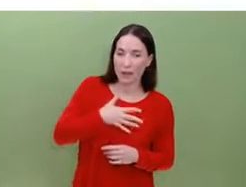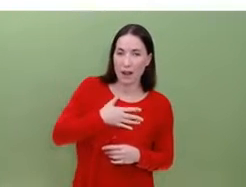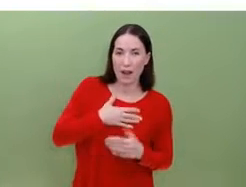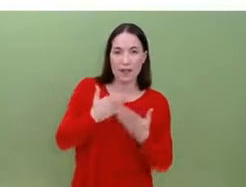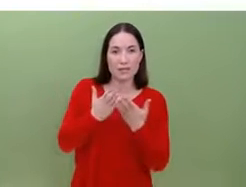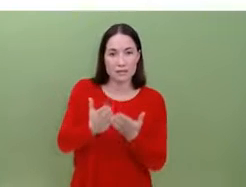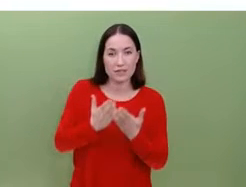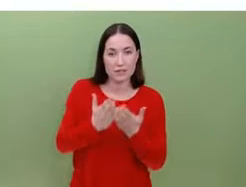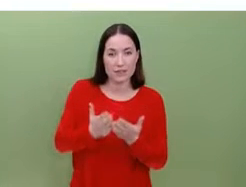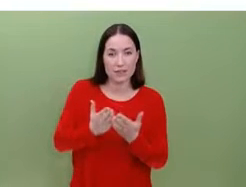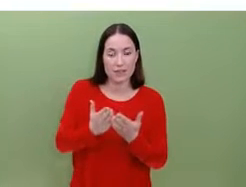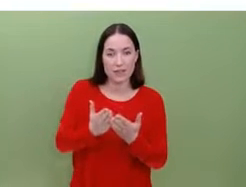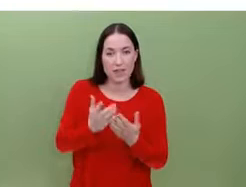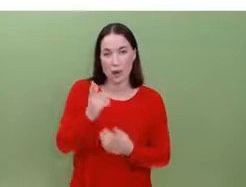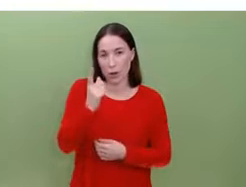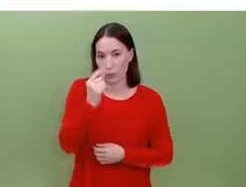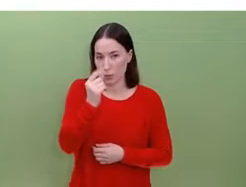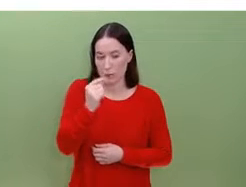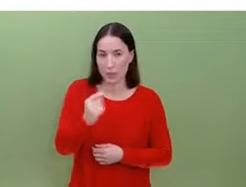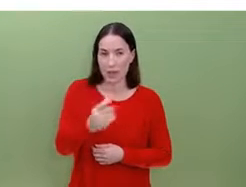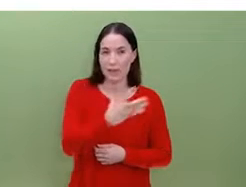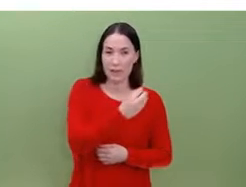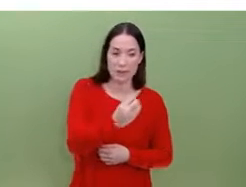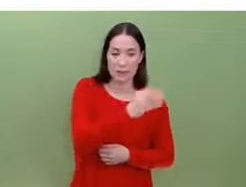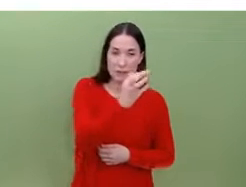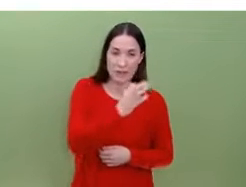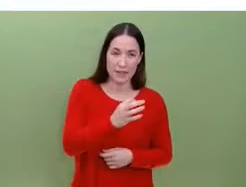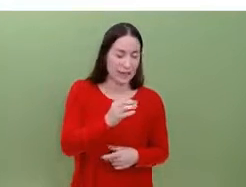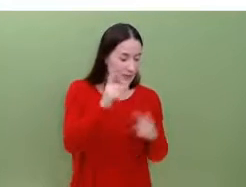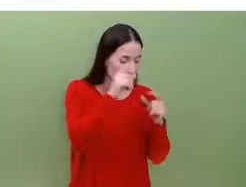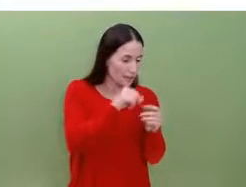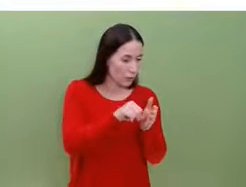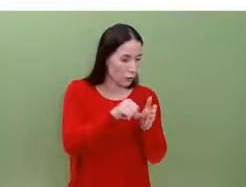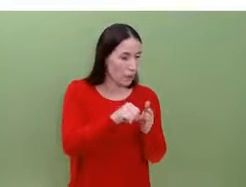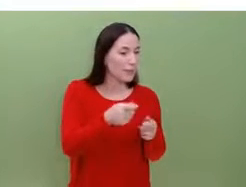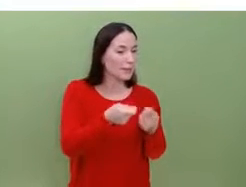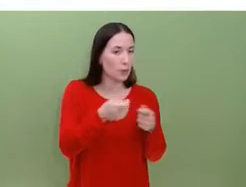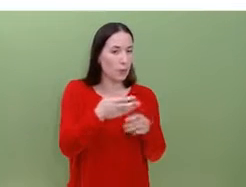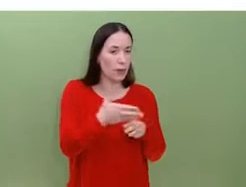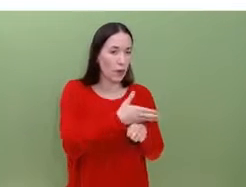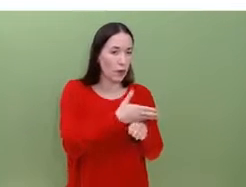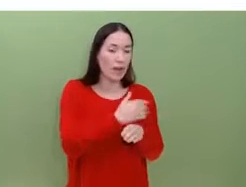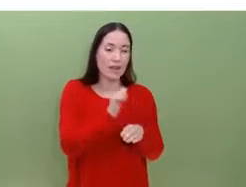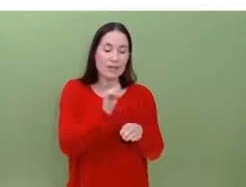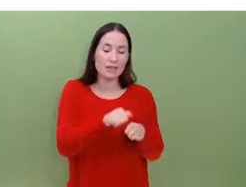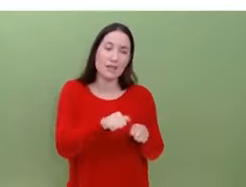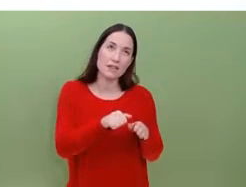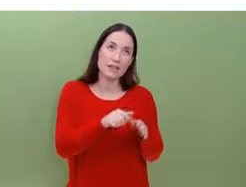taking half the people that present with sleep problems and dealing with it early, does it avoid later mental health